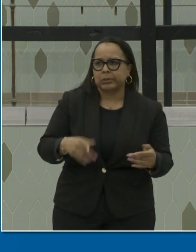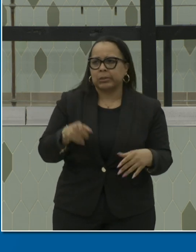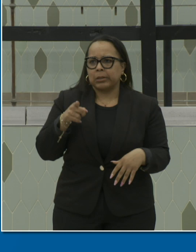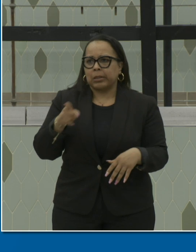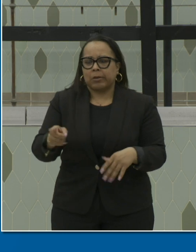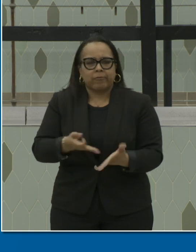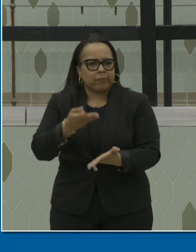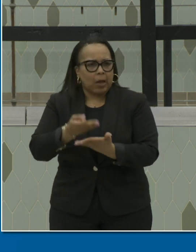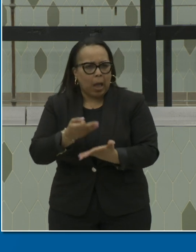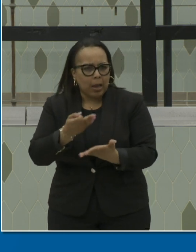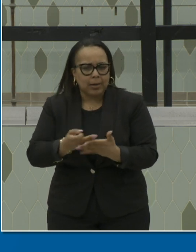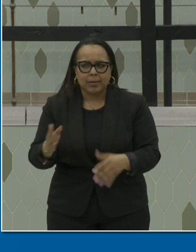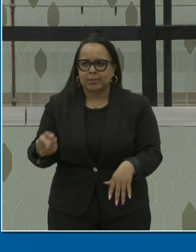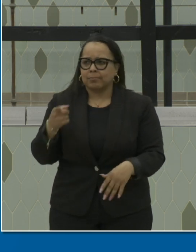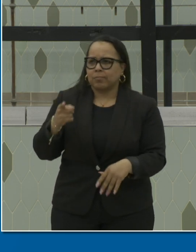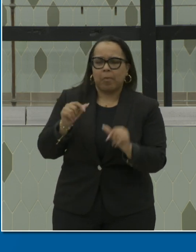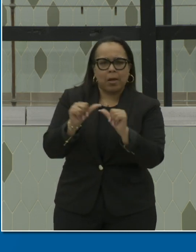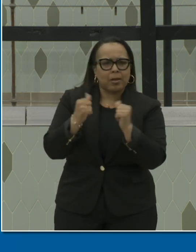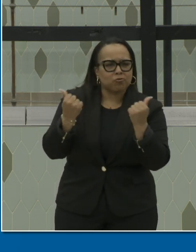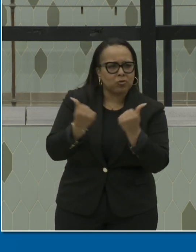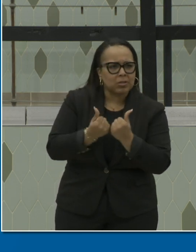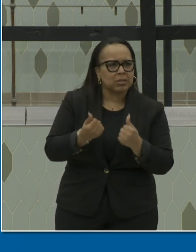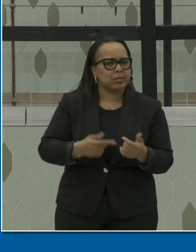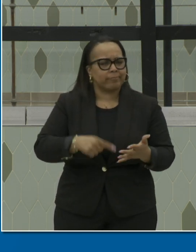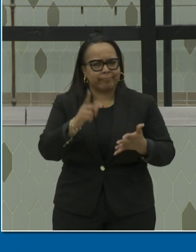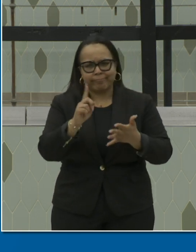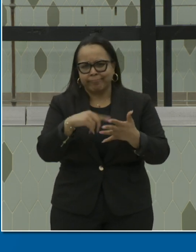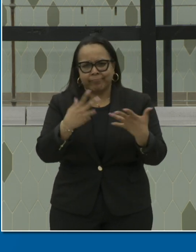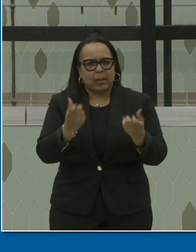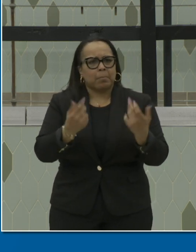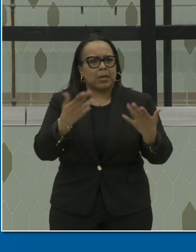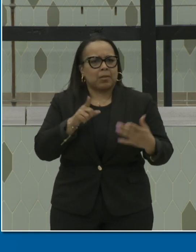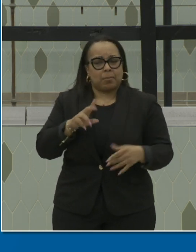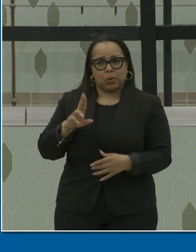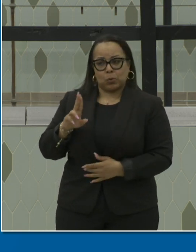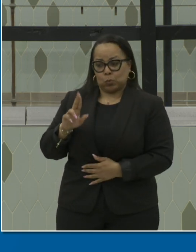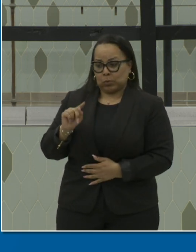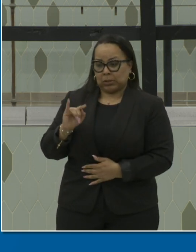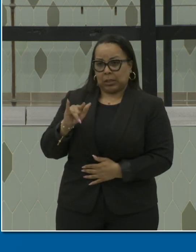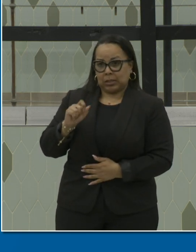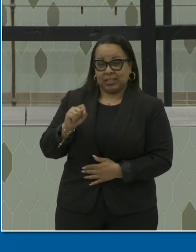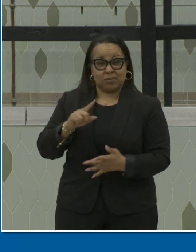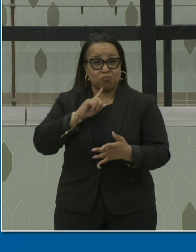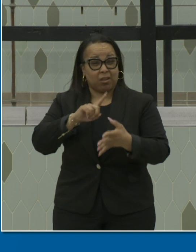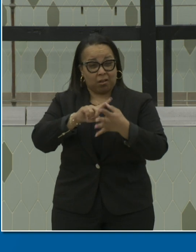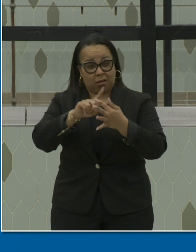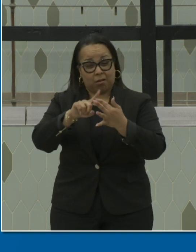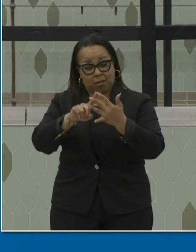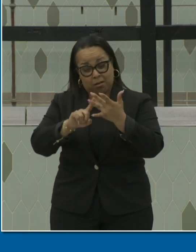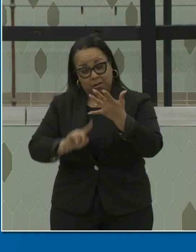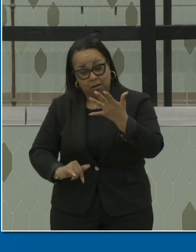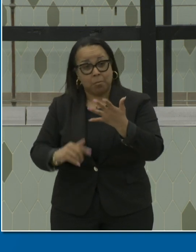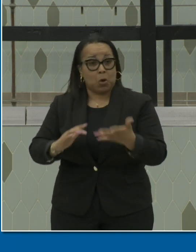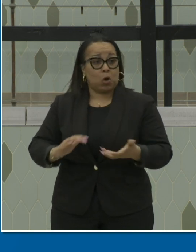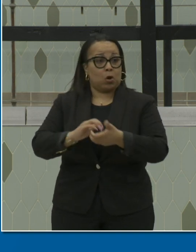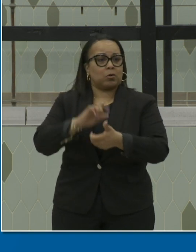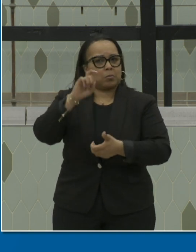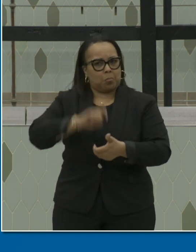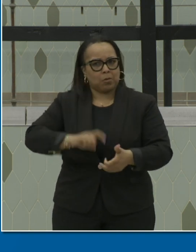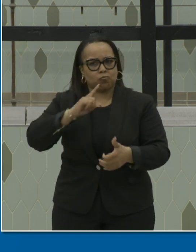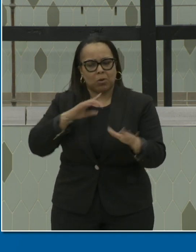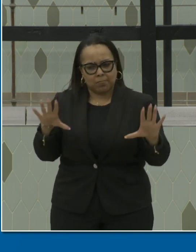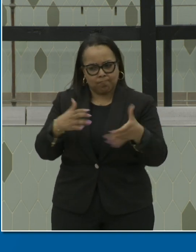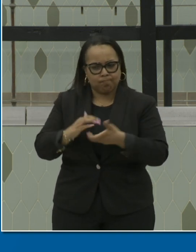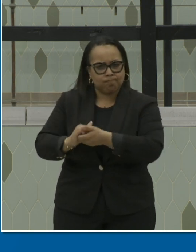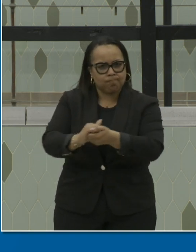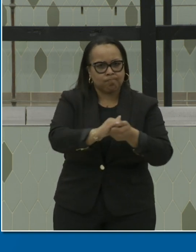are finance, many of them are agencies, many of them are utilities. All of those things, all of those partners needed to come together to